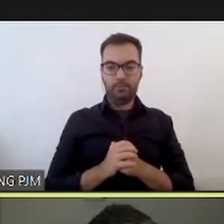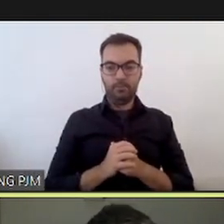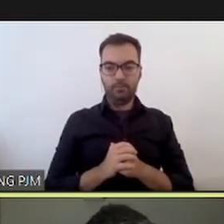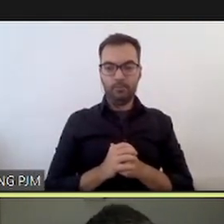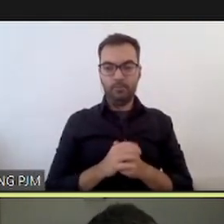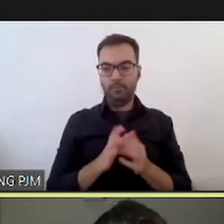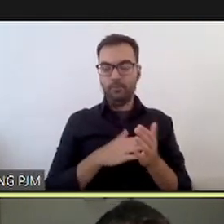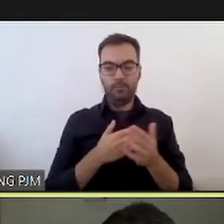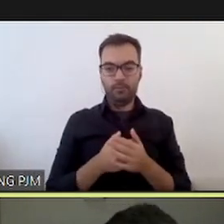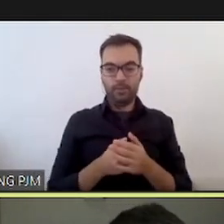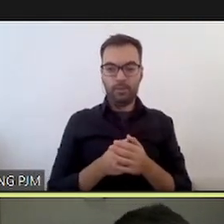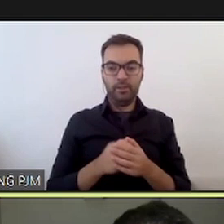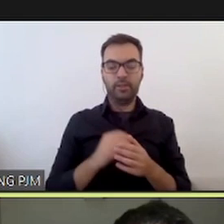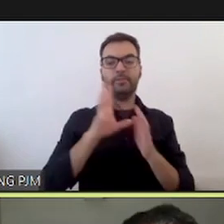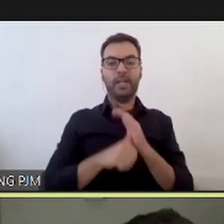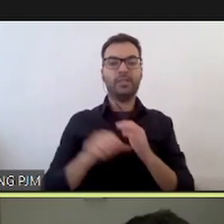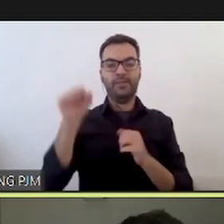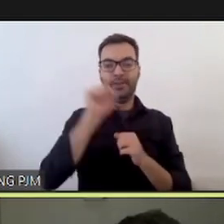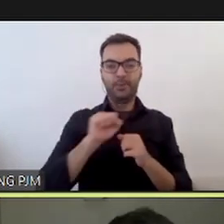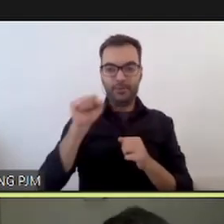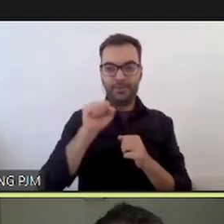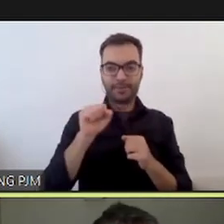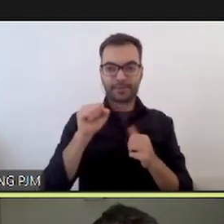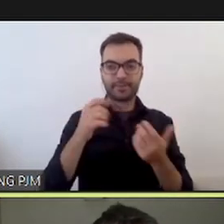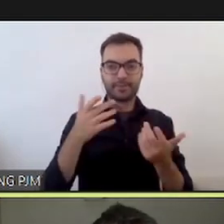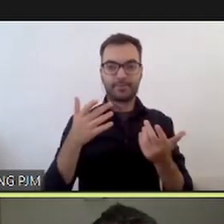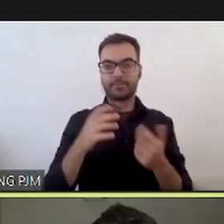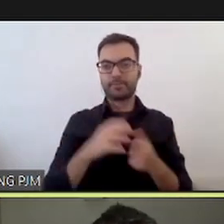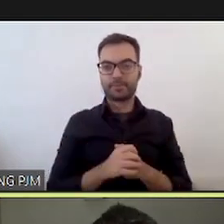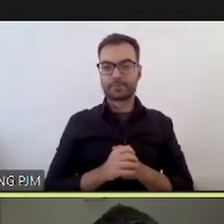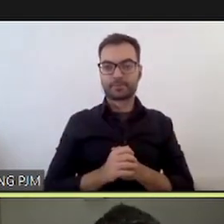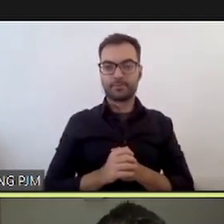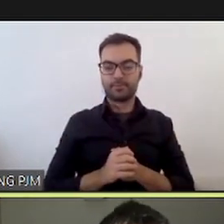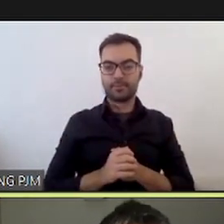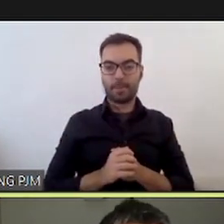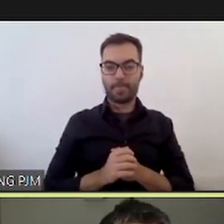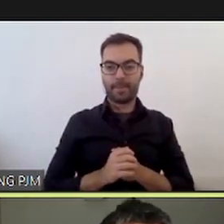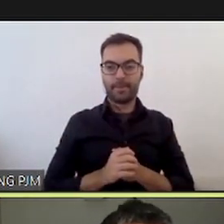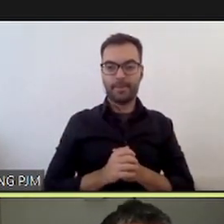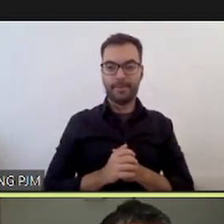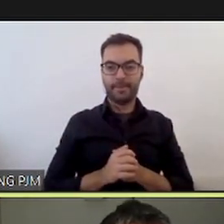for example, Wrocław City, my